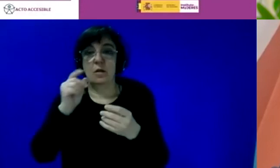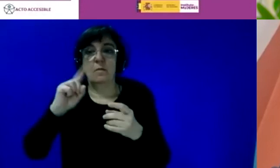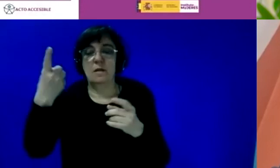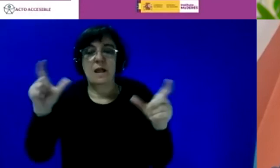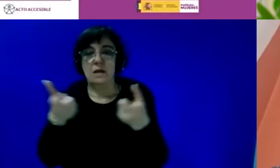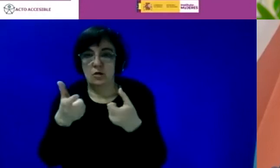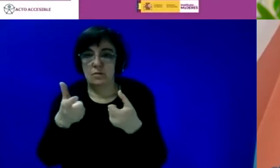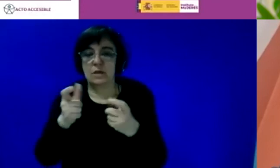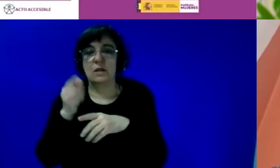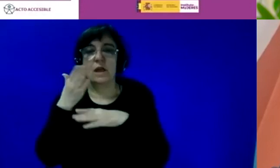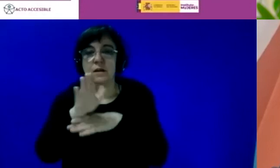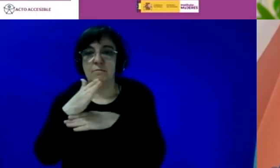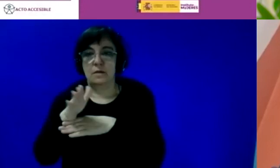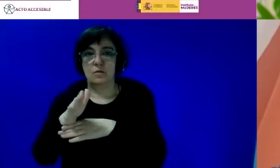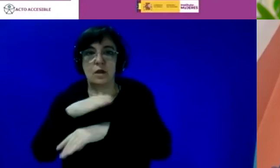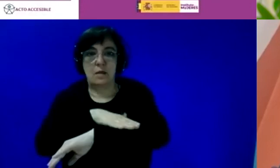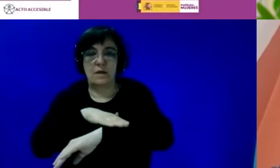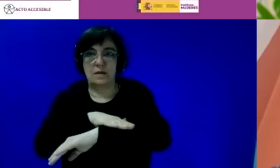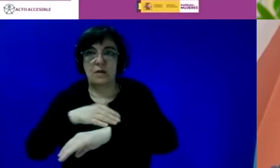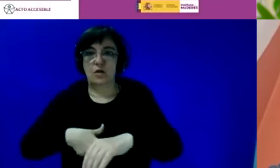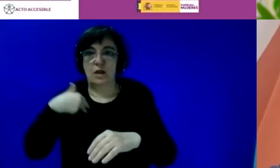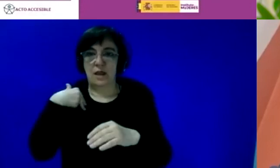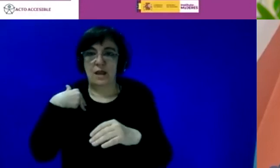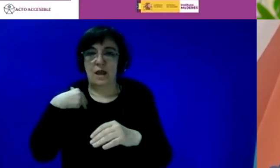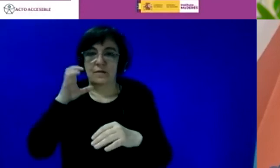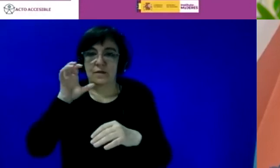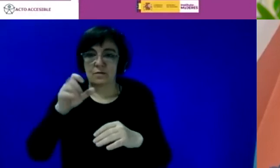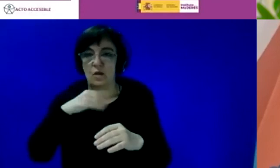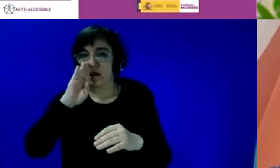the 8th of March, we had the first meeting